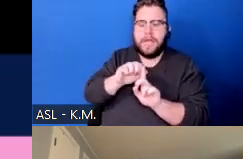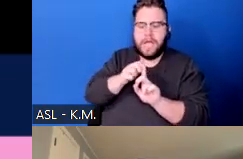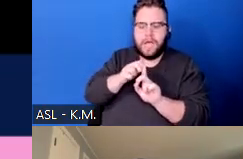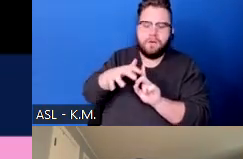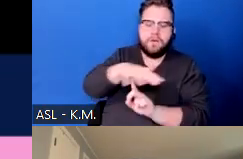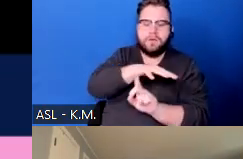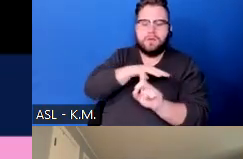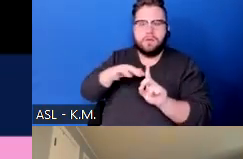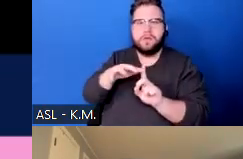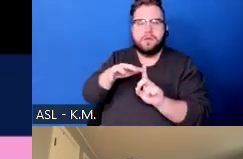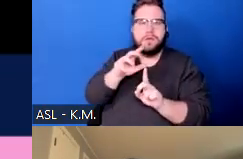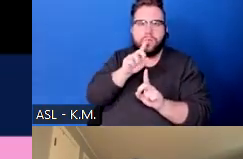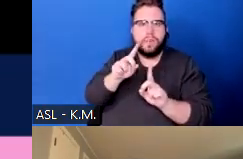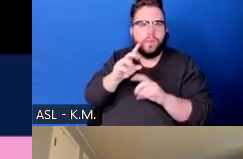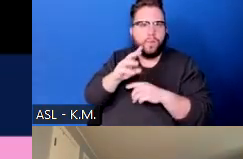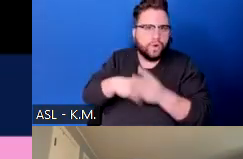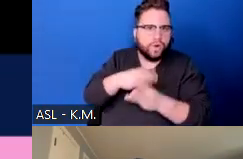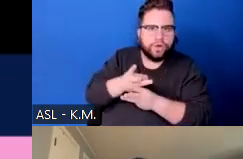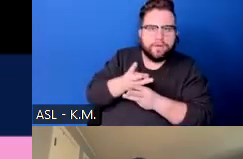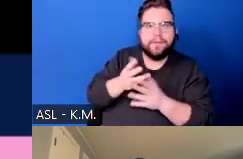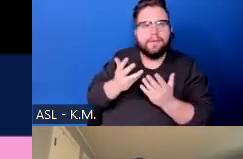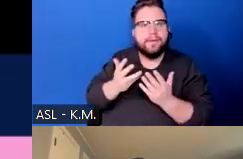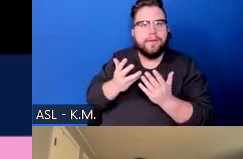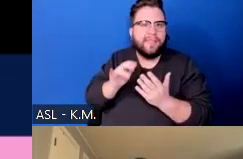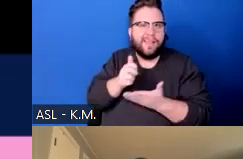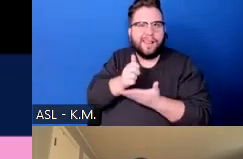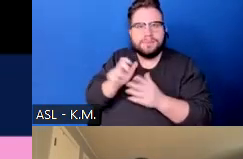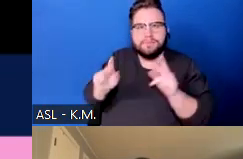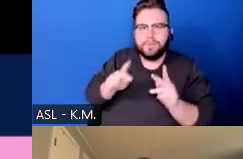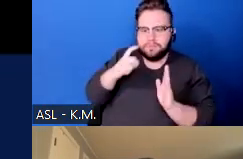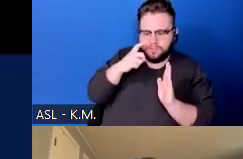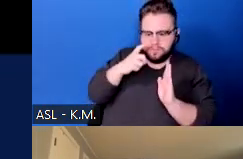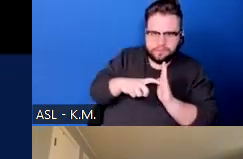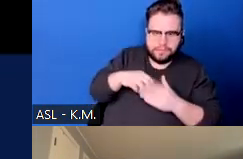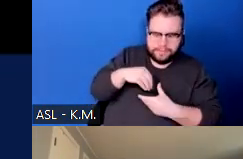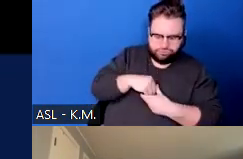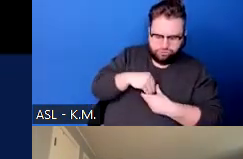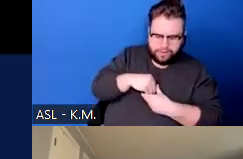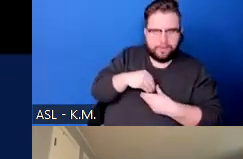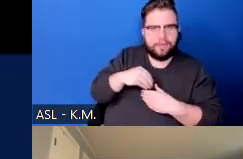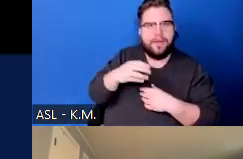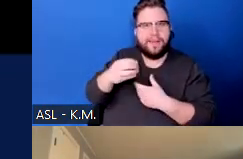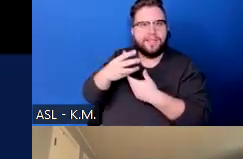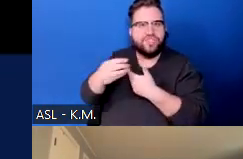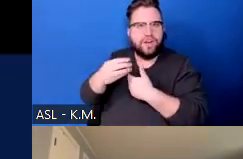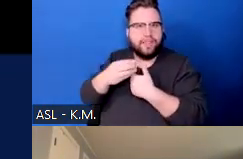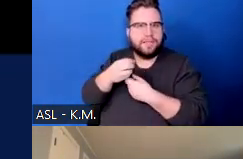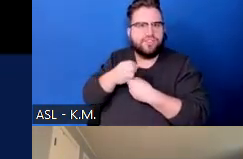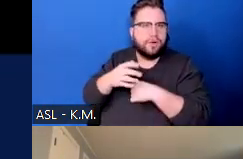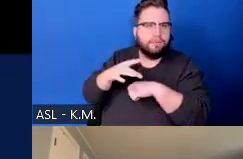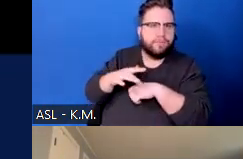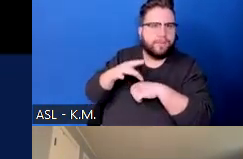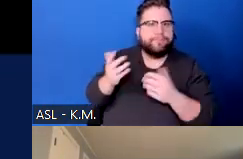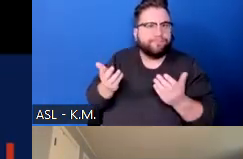distinguish between internally and externally generated movement. So then what do we already know about touch in